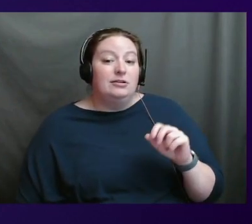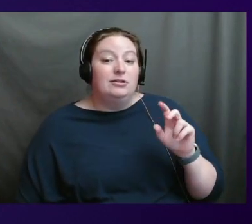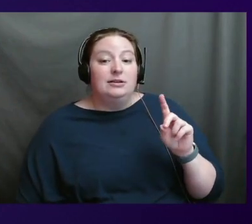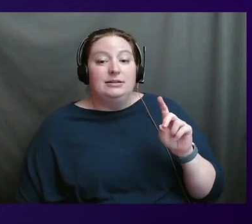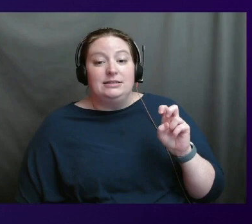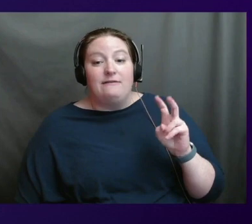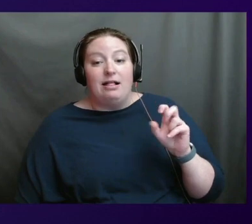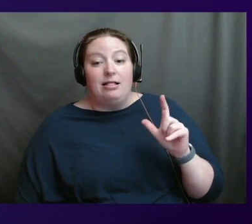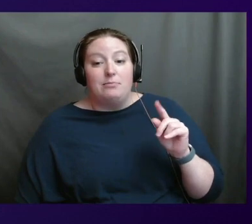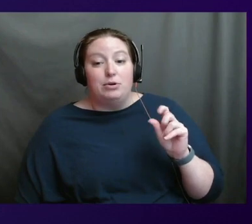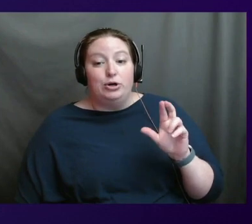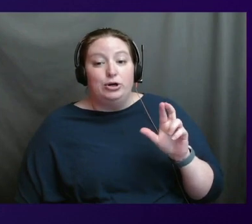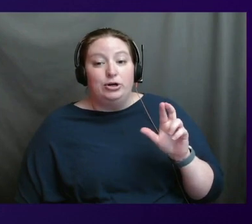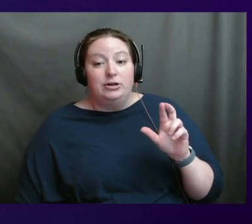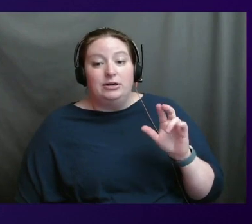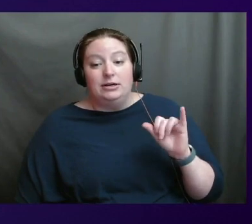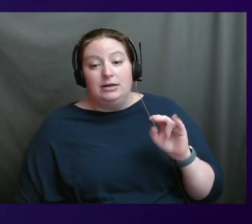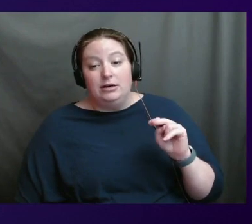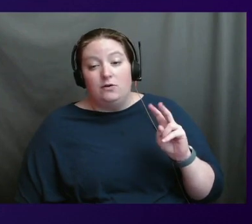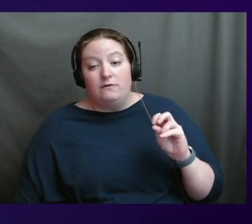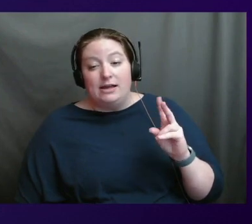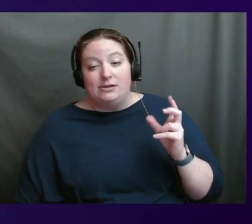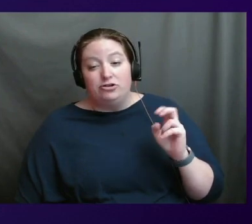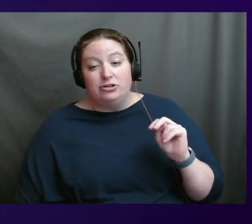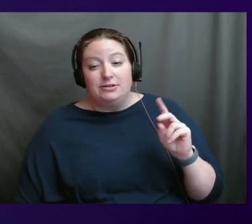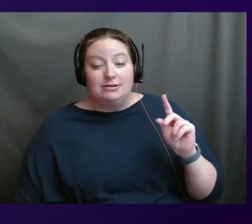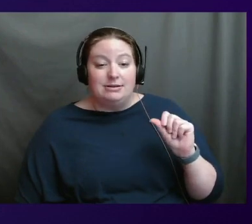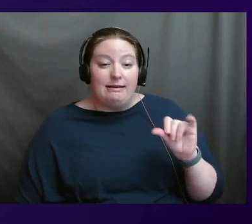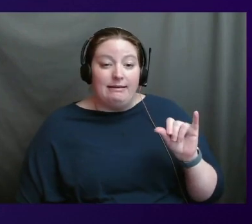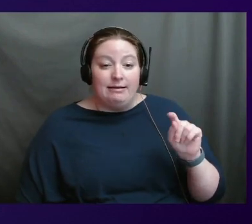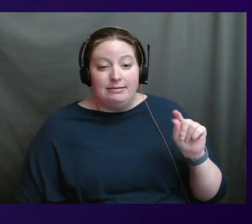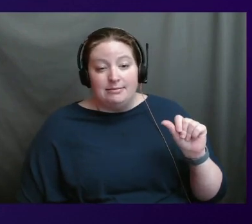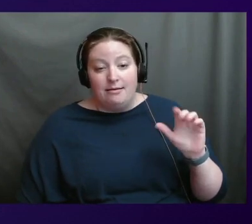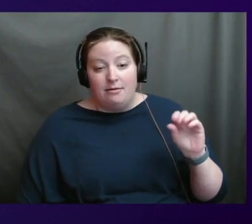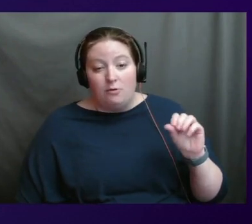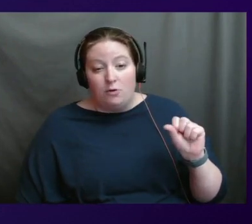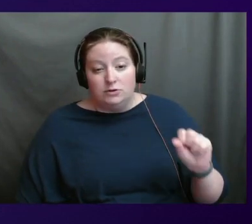Developer Innovation Day Tacos.